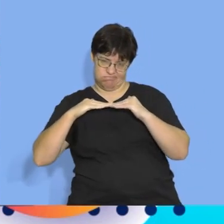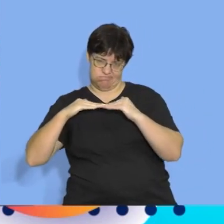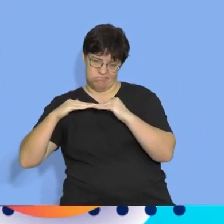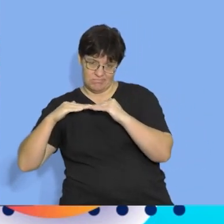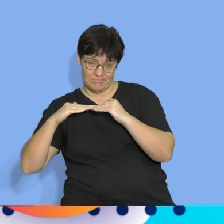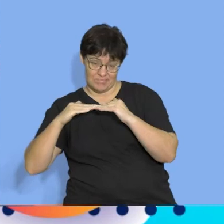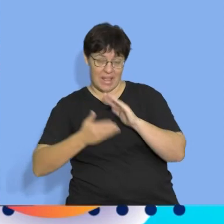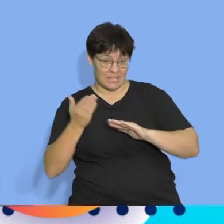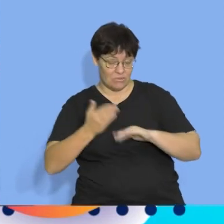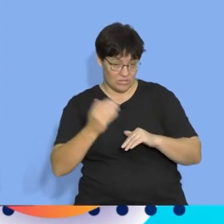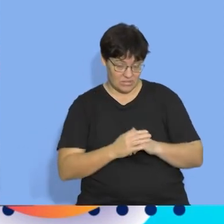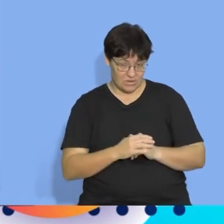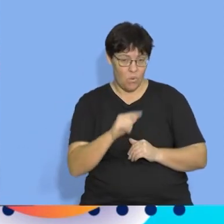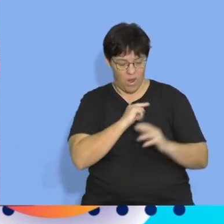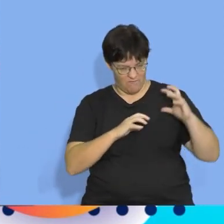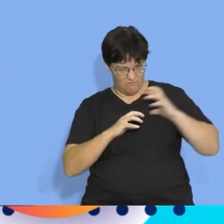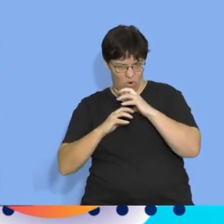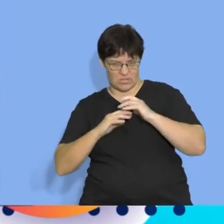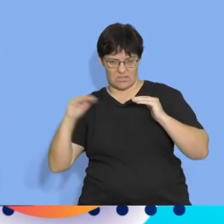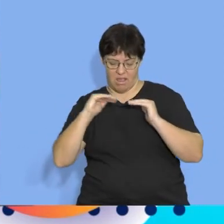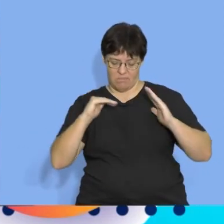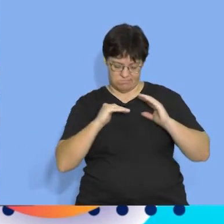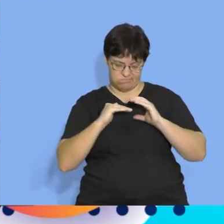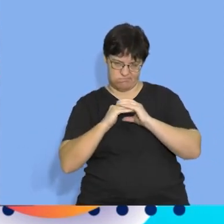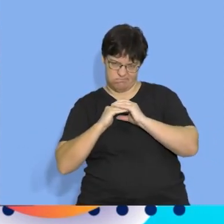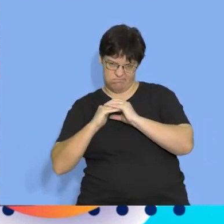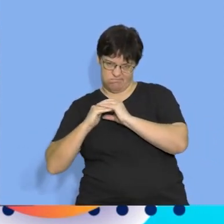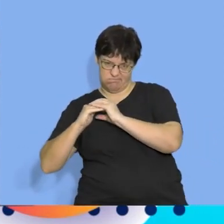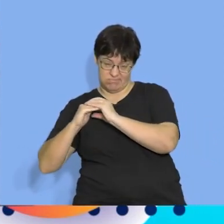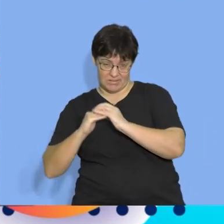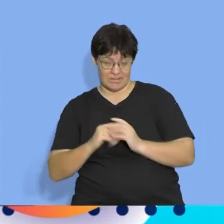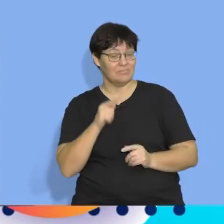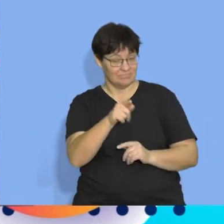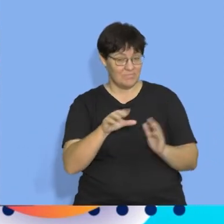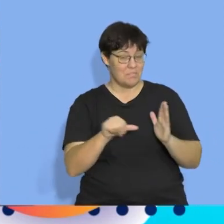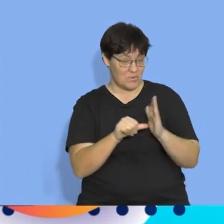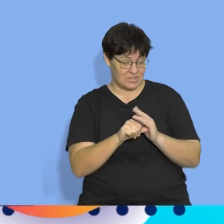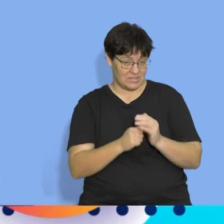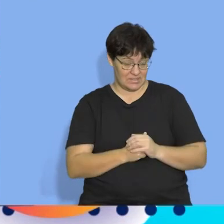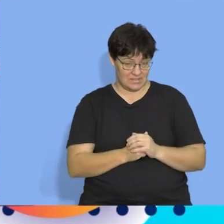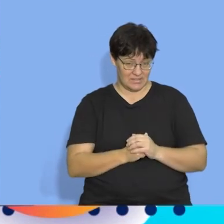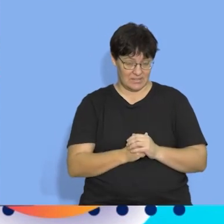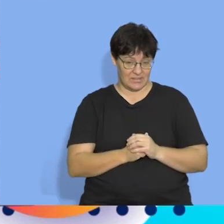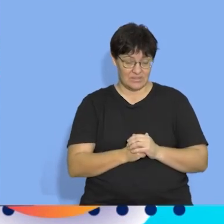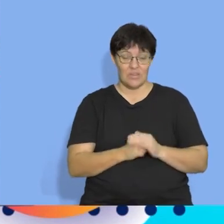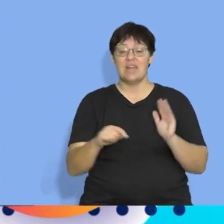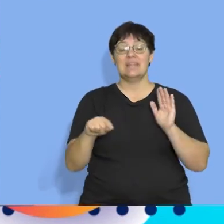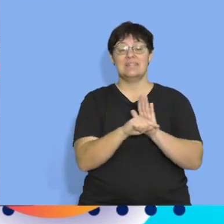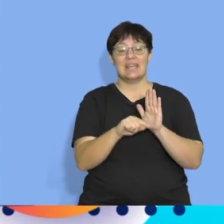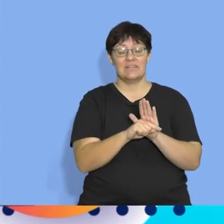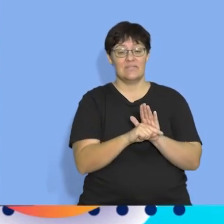direction, okay? Because there's a force that's stopping it from moving. Very important, okay? So